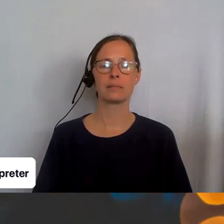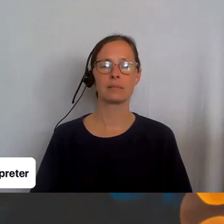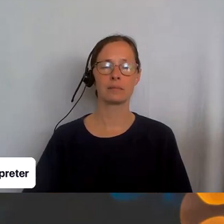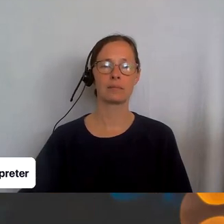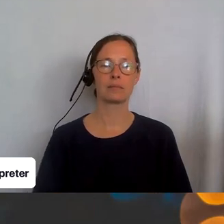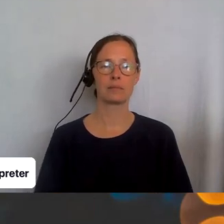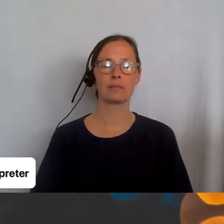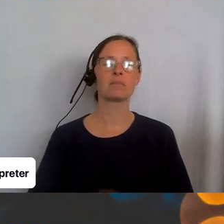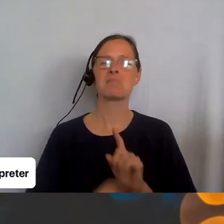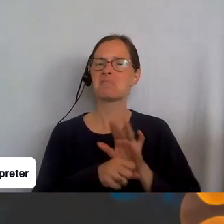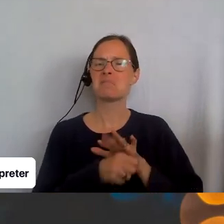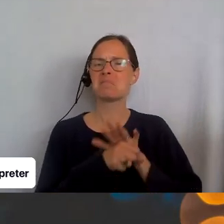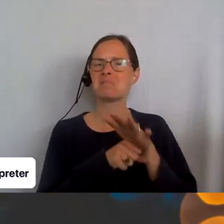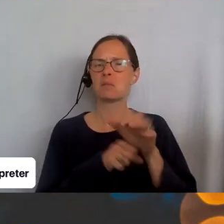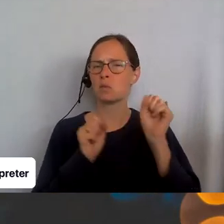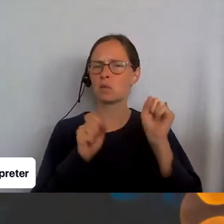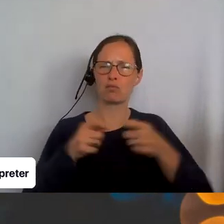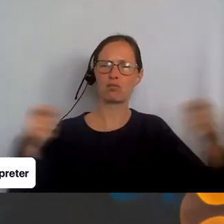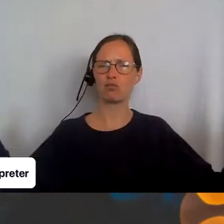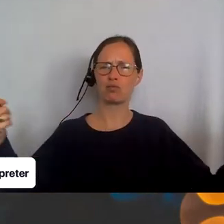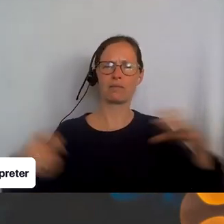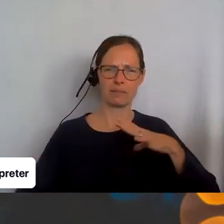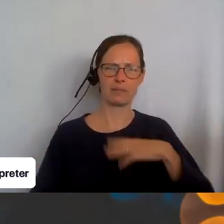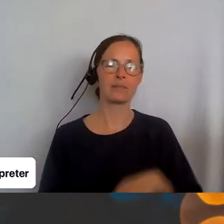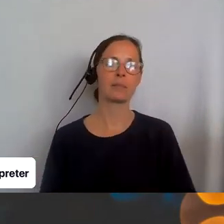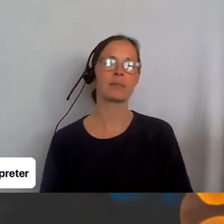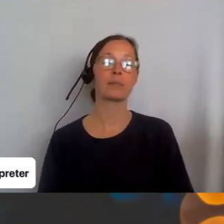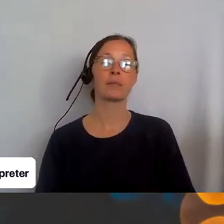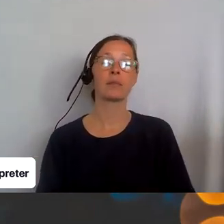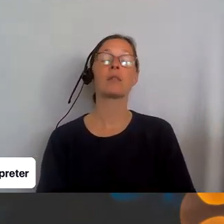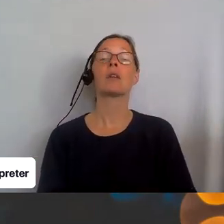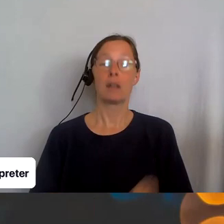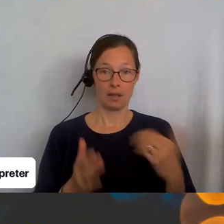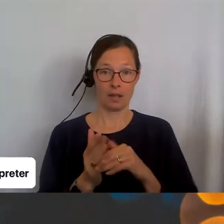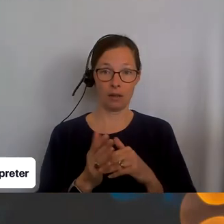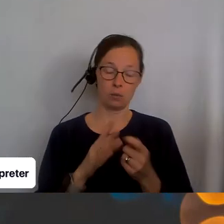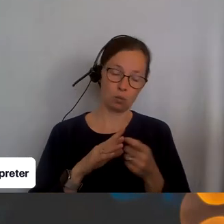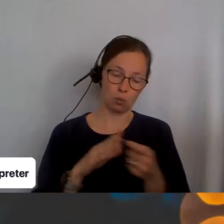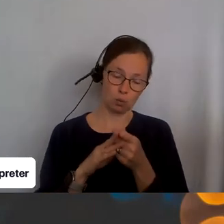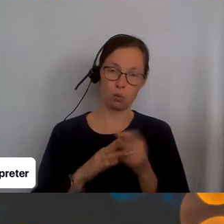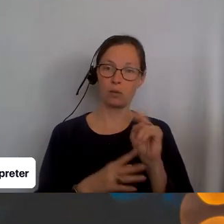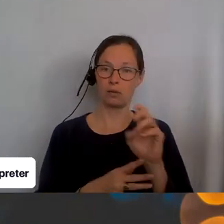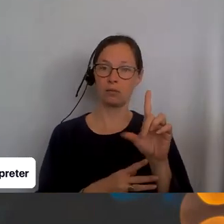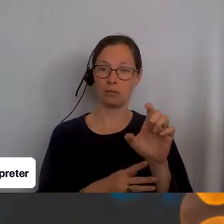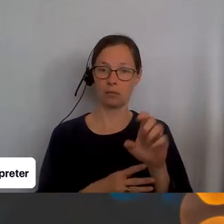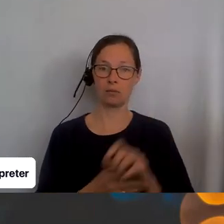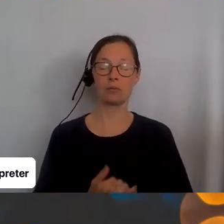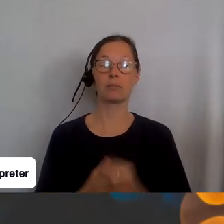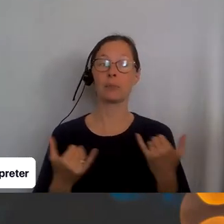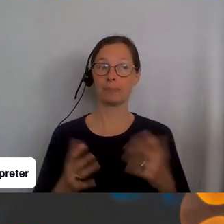be generous with your yarn spendage. Okay, put the yarn back through your threading needle.